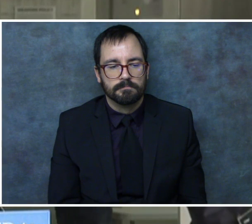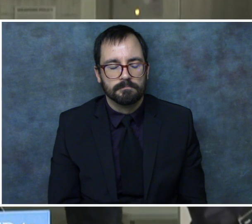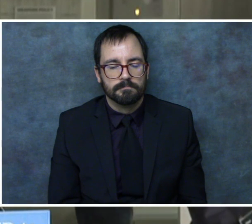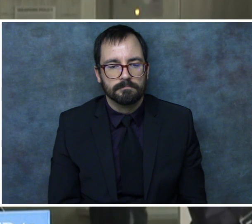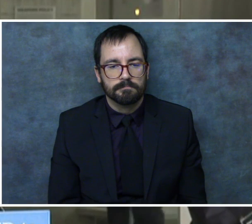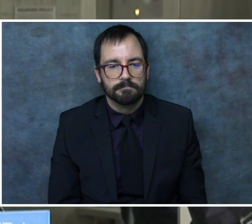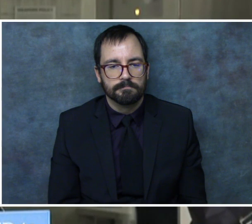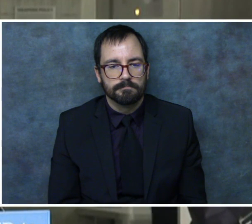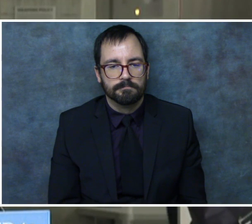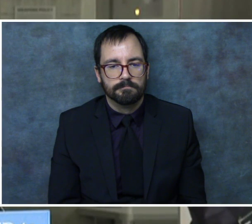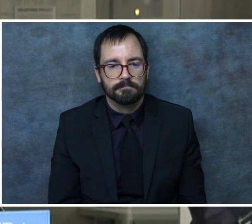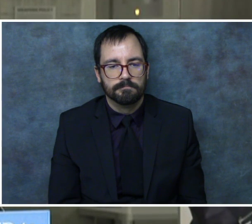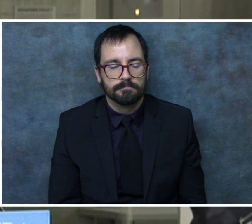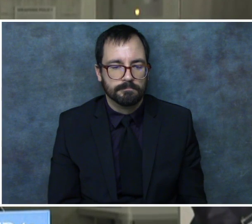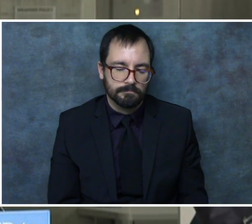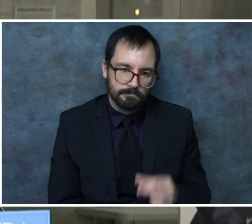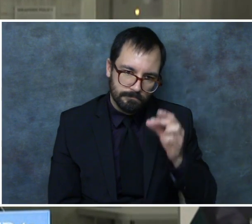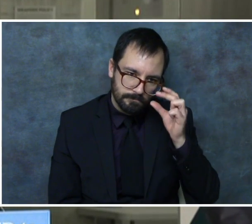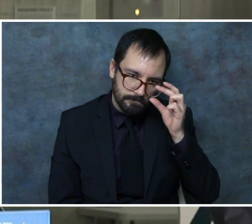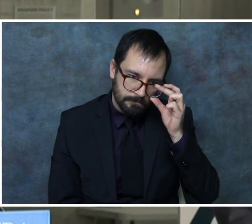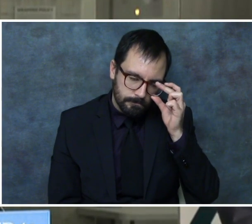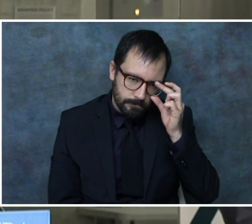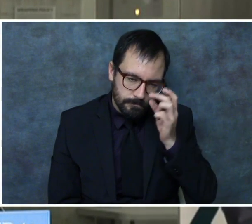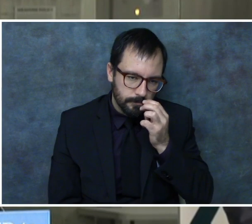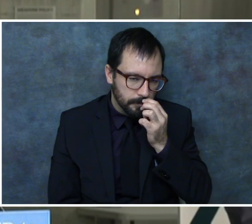Phase 2 is K0 to K2.